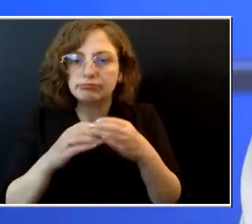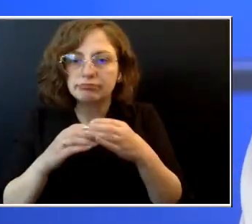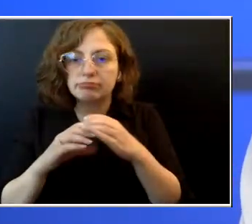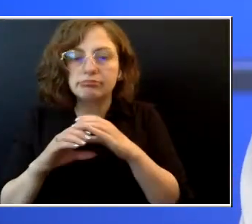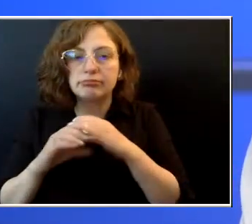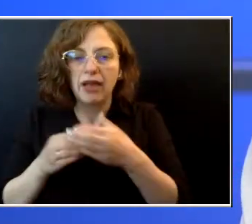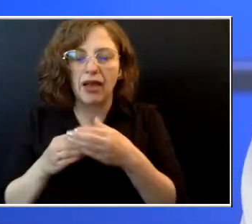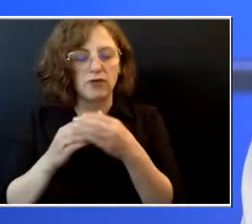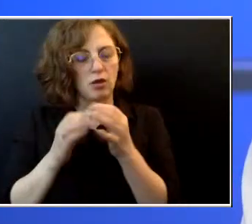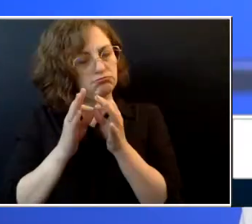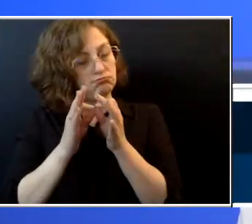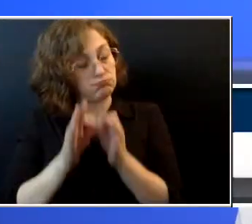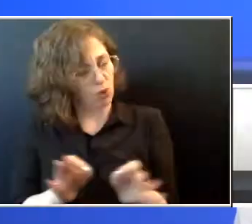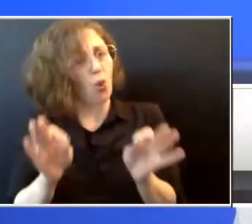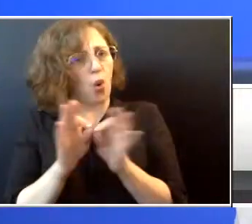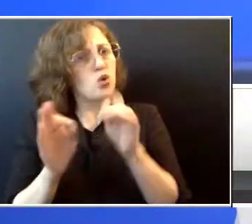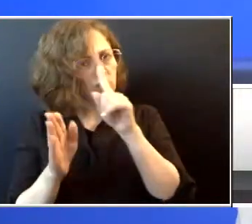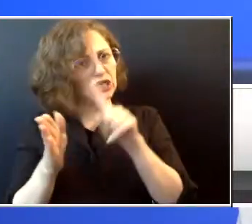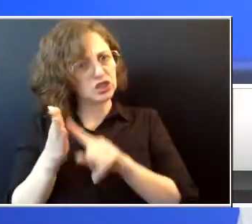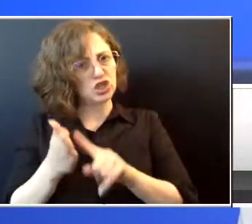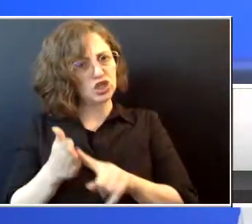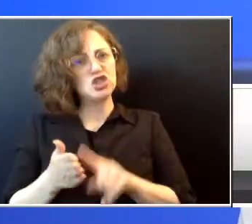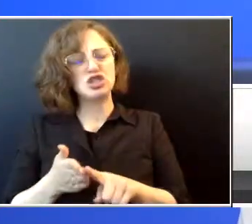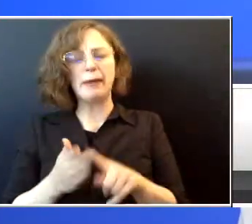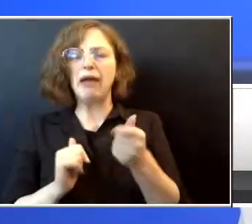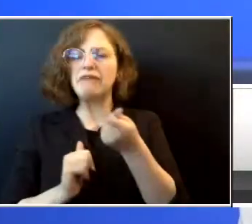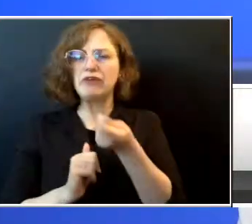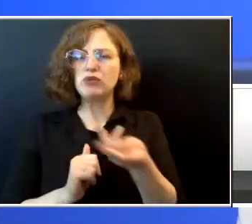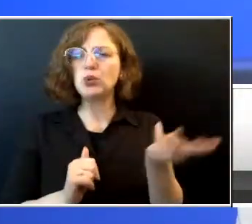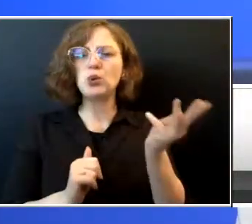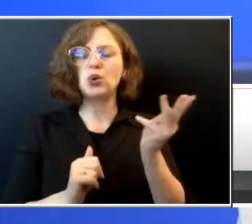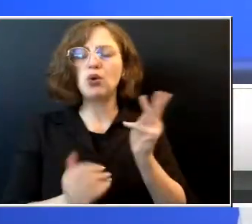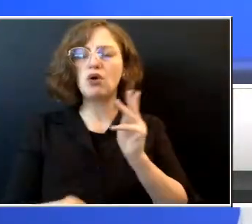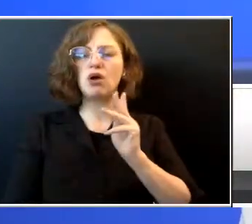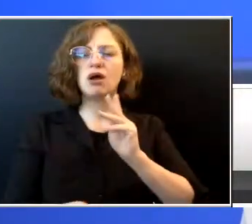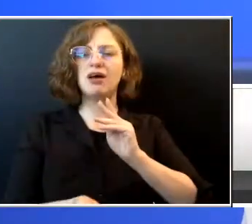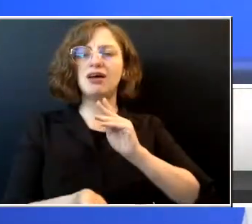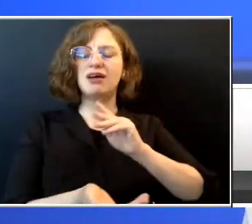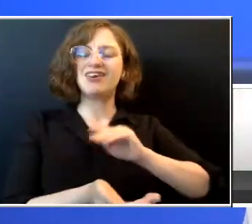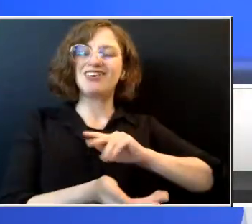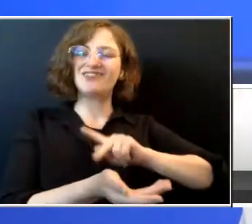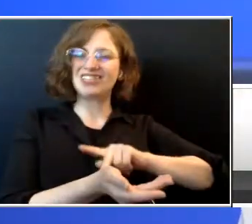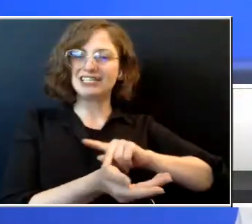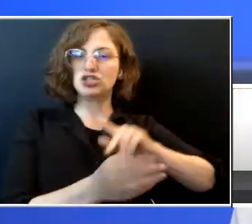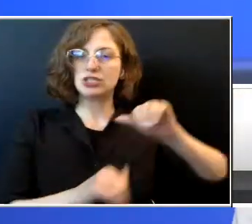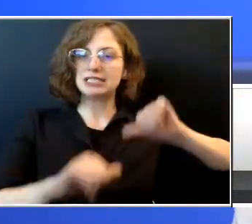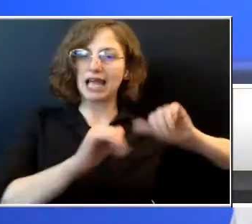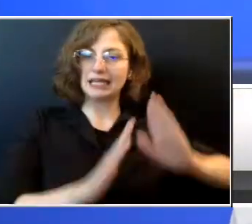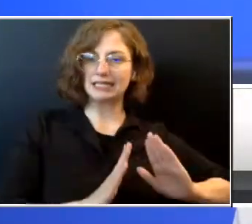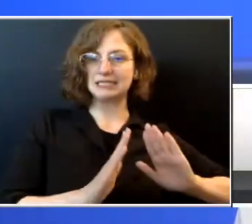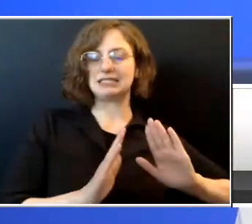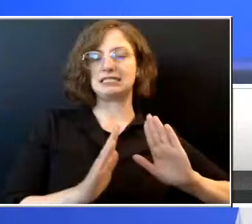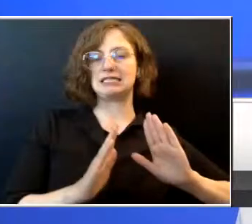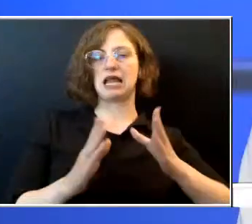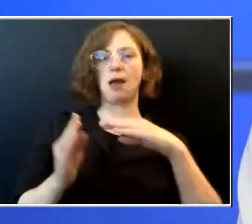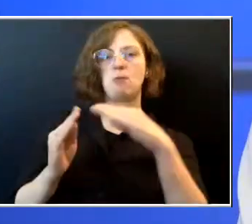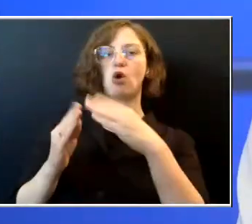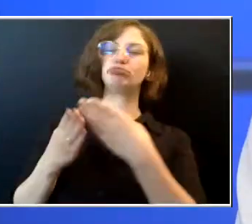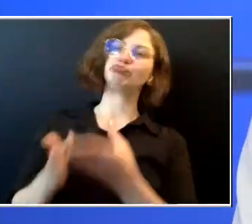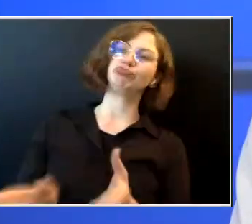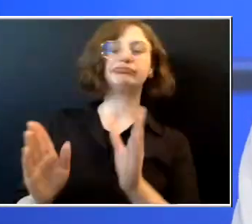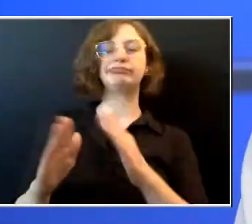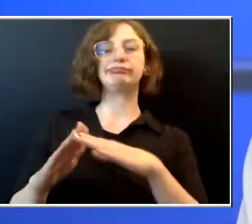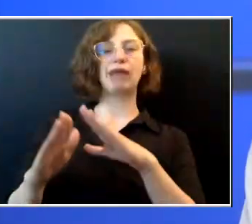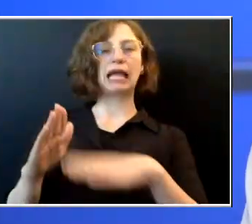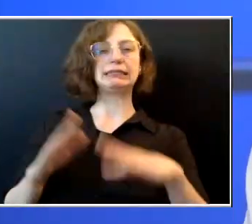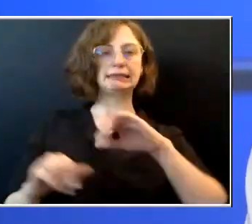cadre of physician scientists and a larger basic scientist group. Dr. Jared Grantham was